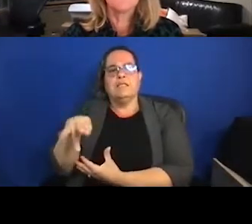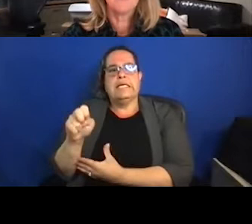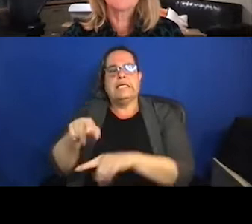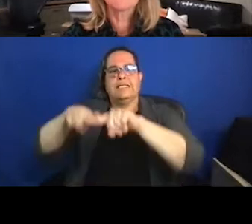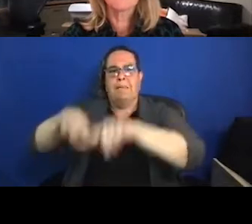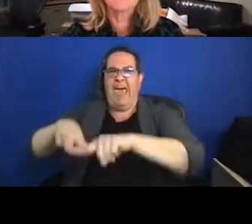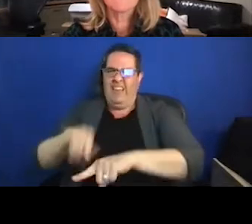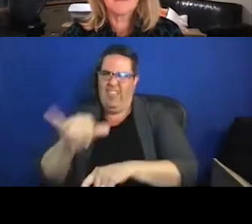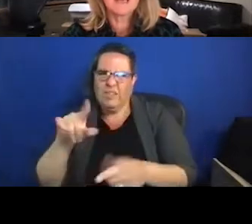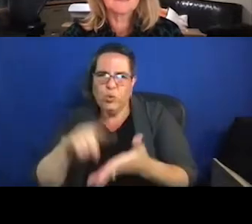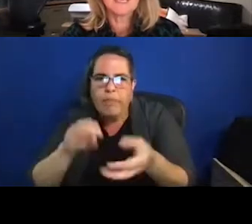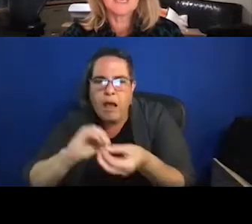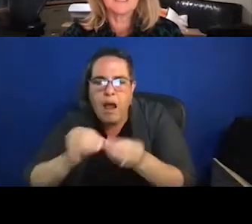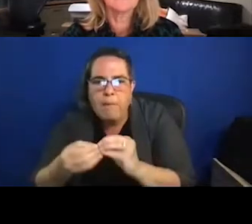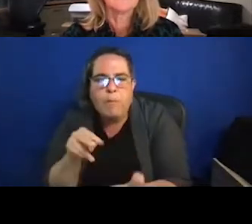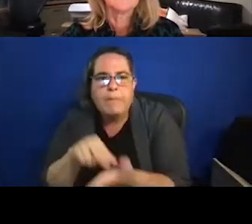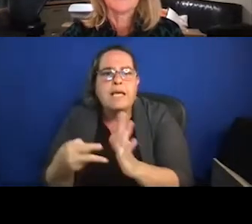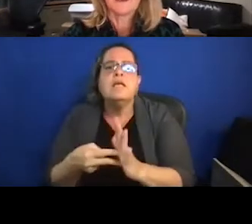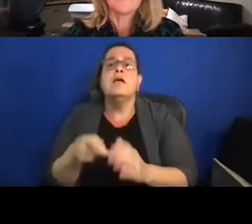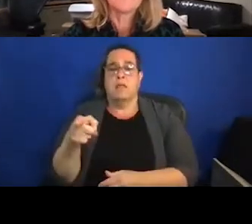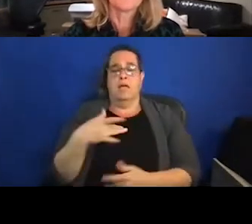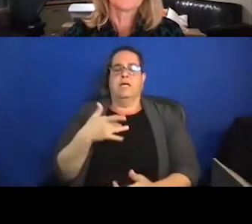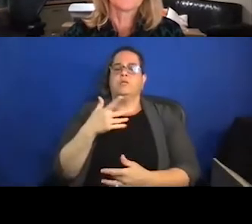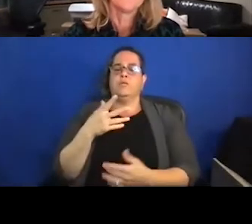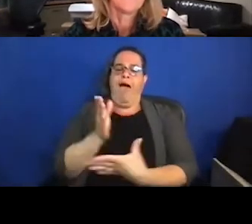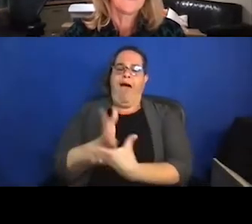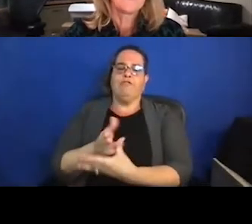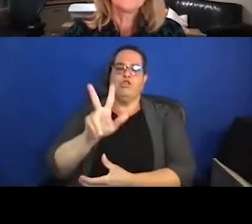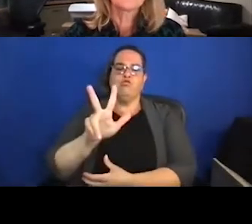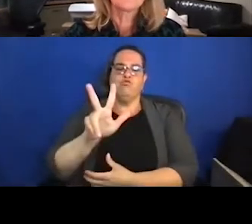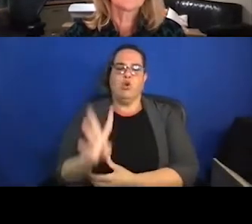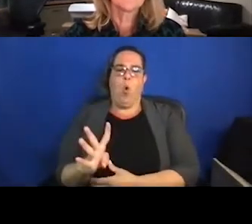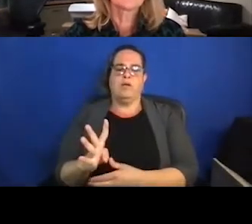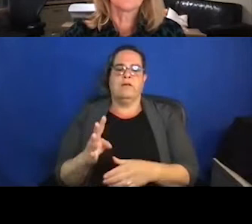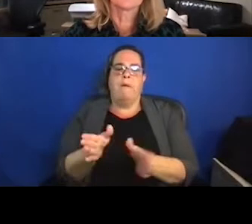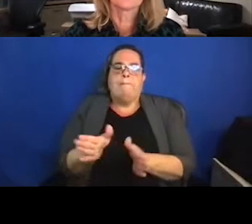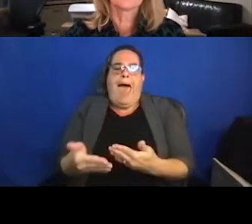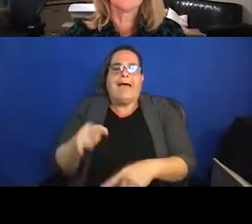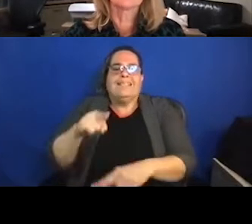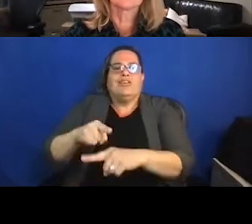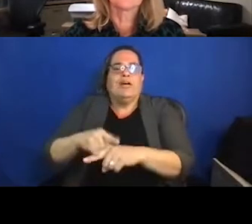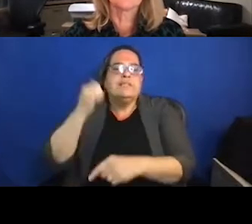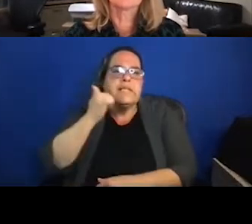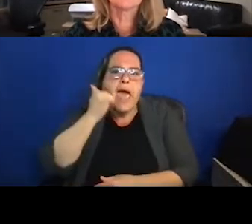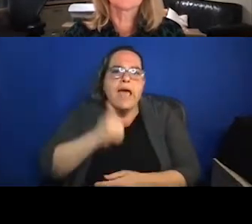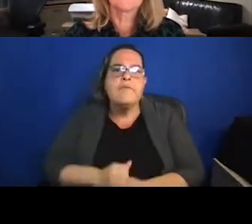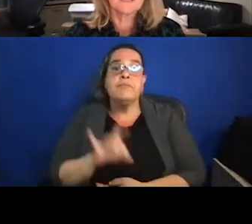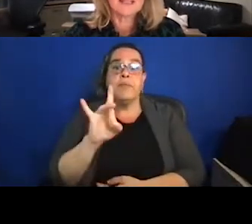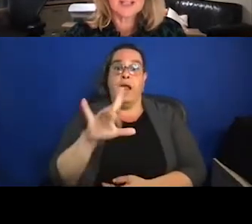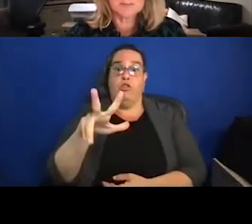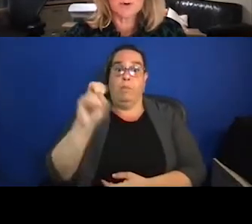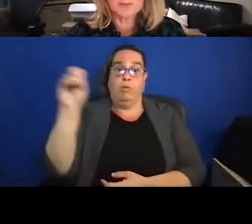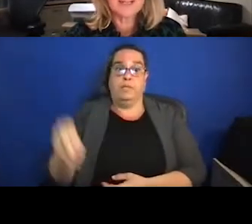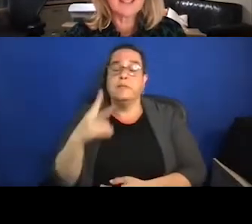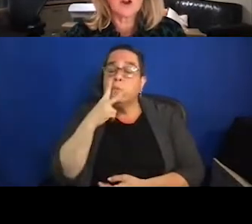parts per million. And that's about what a 1 pack a day smoker would tend to have. They were moderately nicotine dependent, which